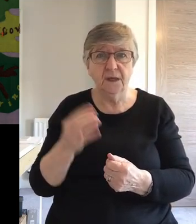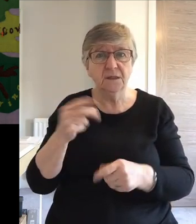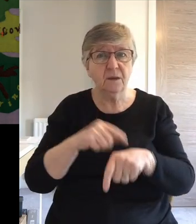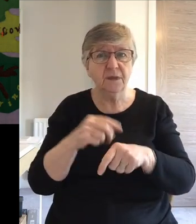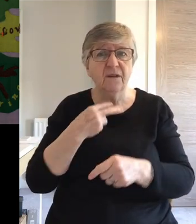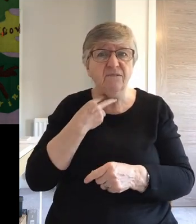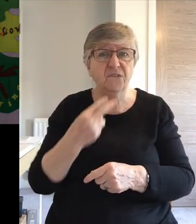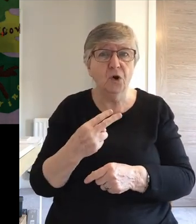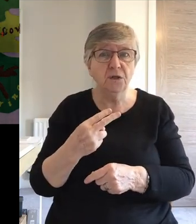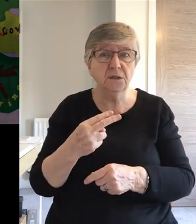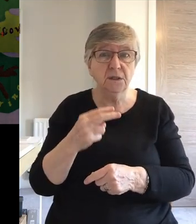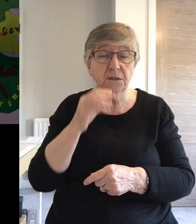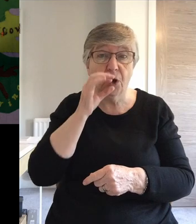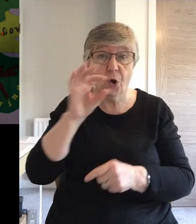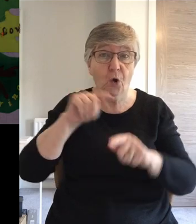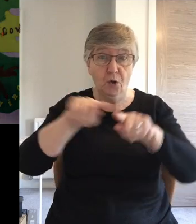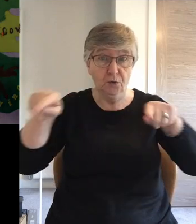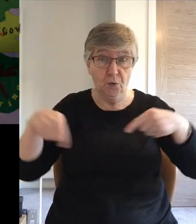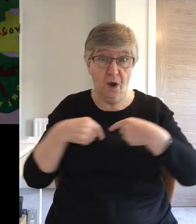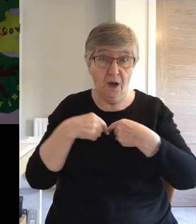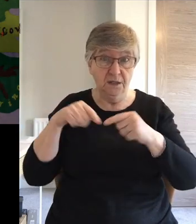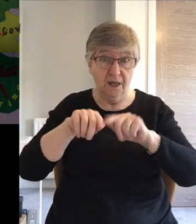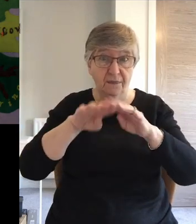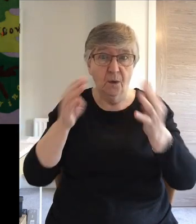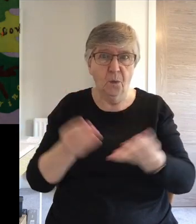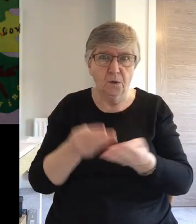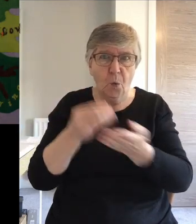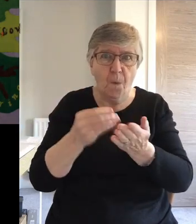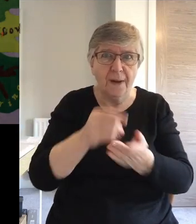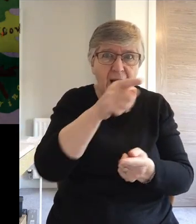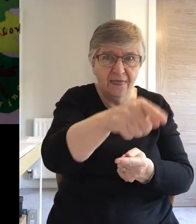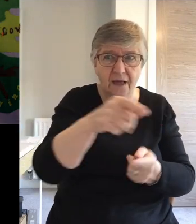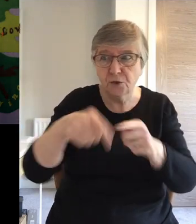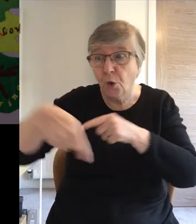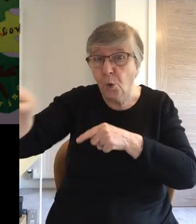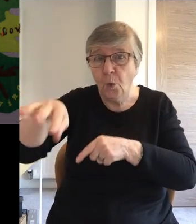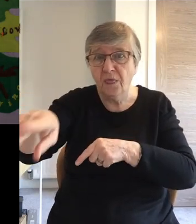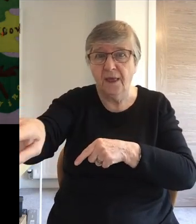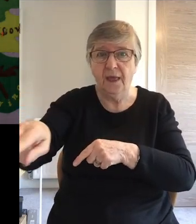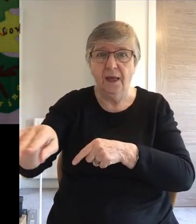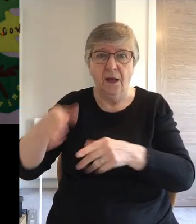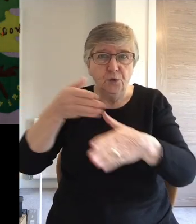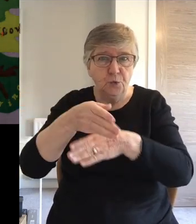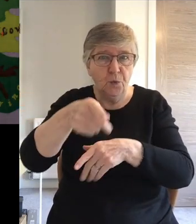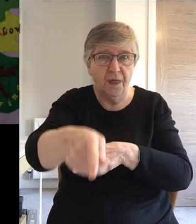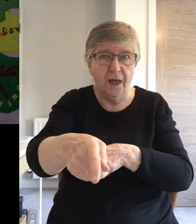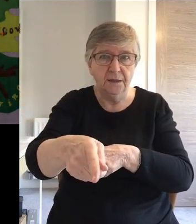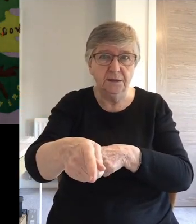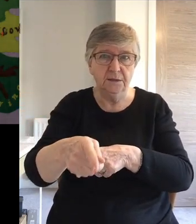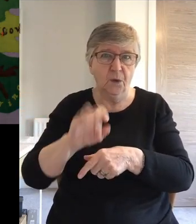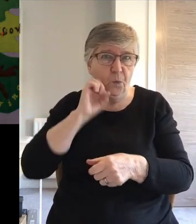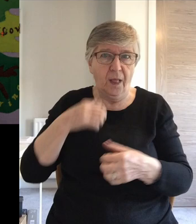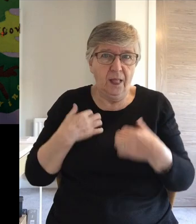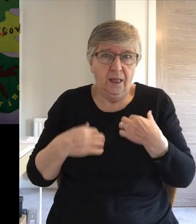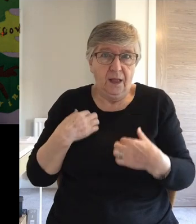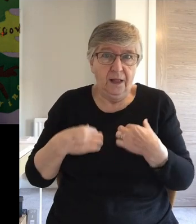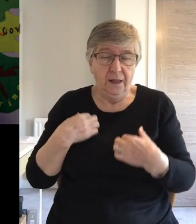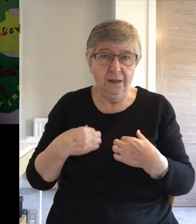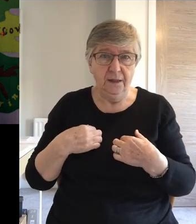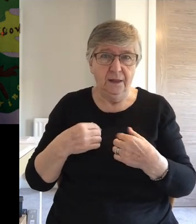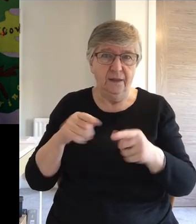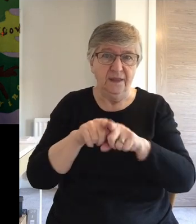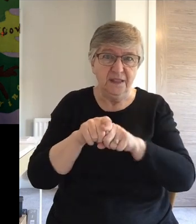There are voices that call out to us in today's world to buy this, to get that, to go to such and such, to do this. And in our